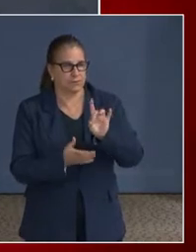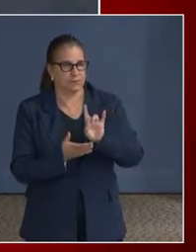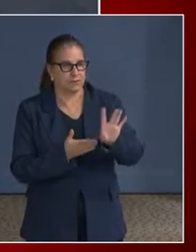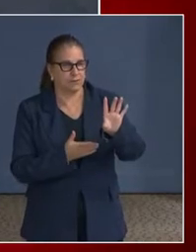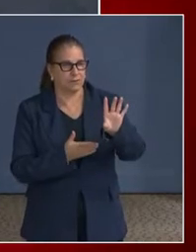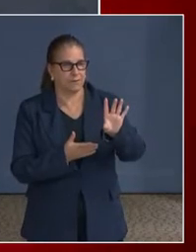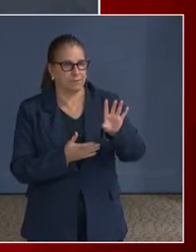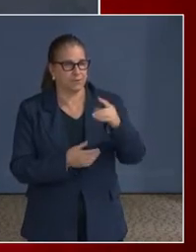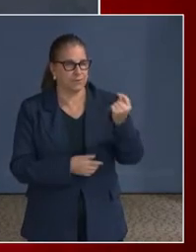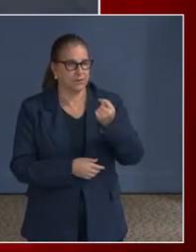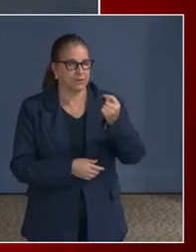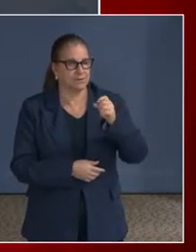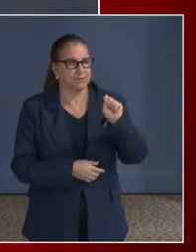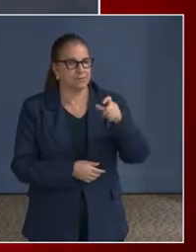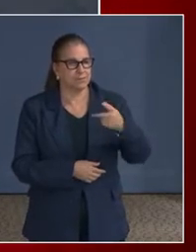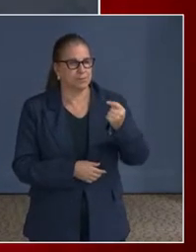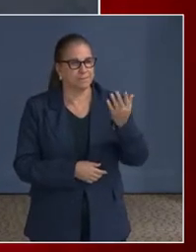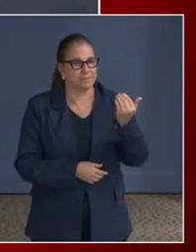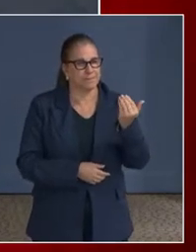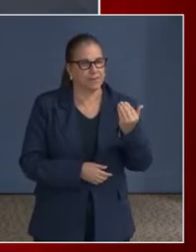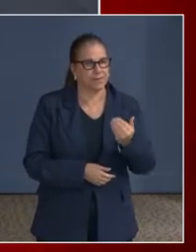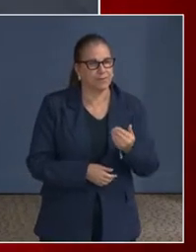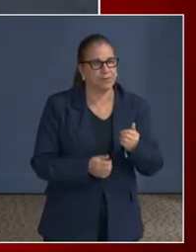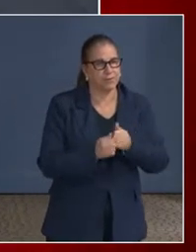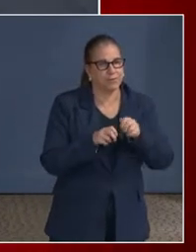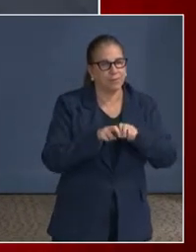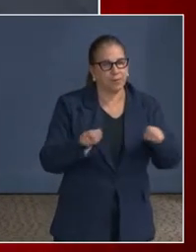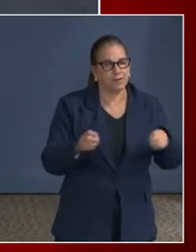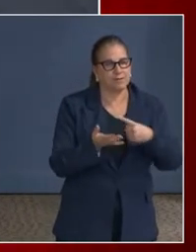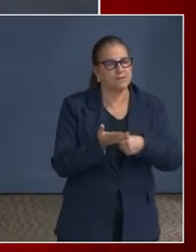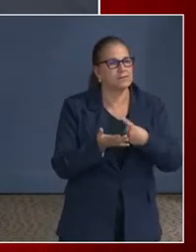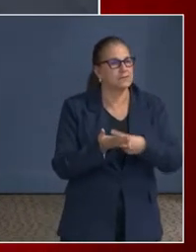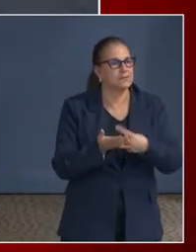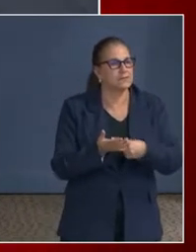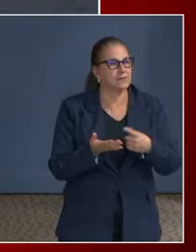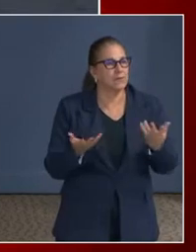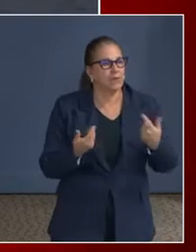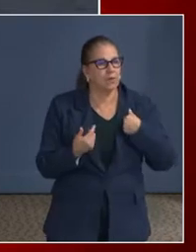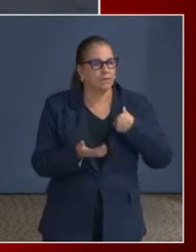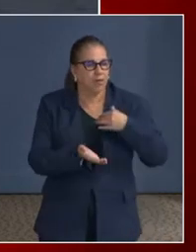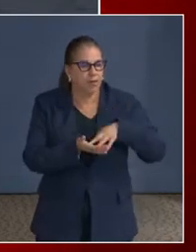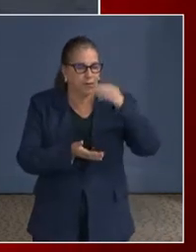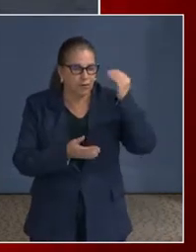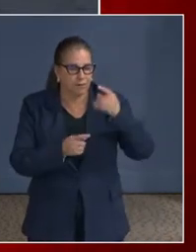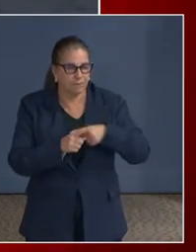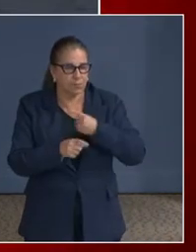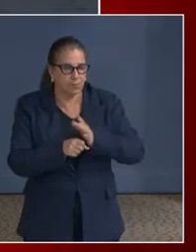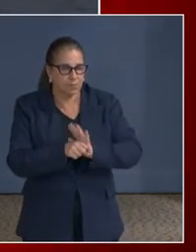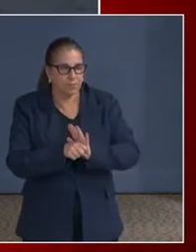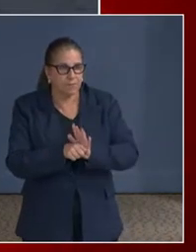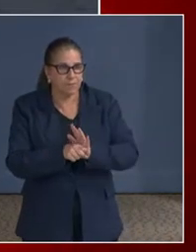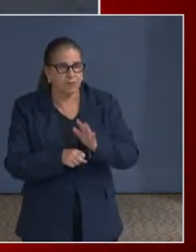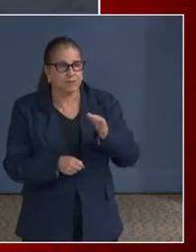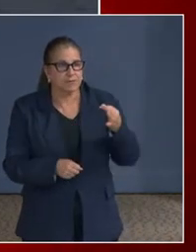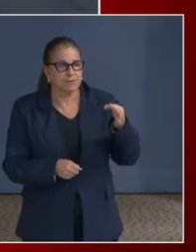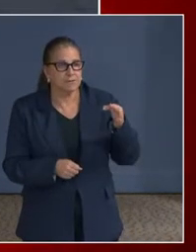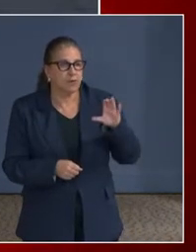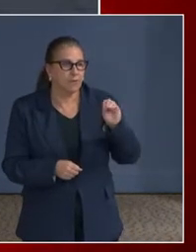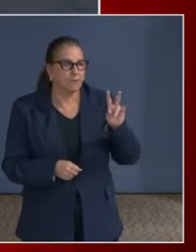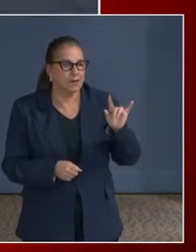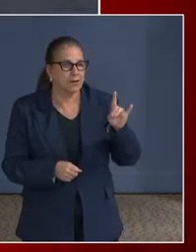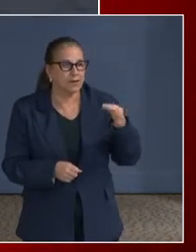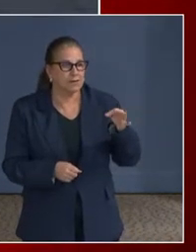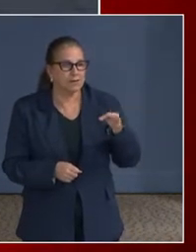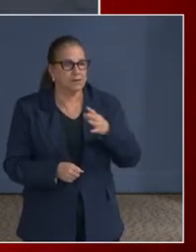Fauci, Representative Robin Kelly, and others. So please sign up for Maternal and Infant Health.